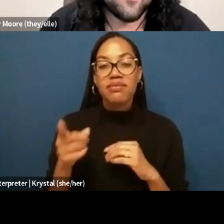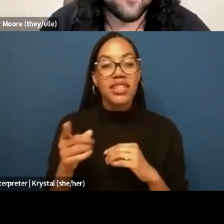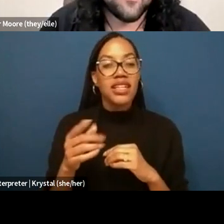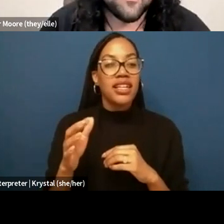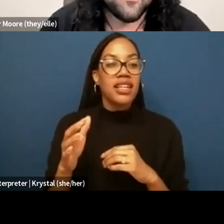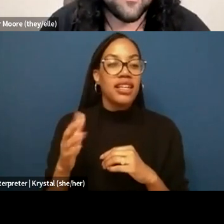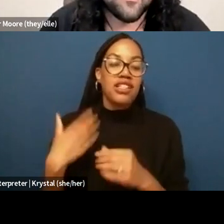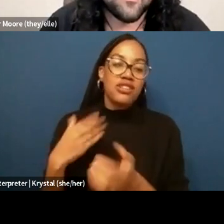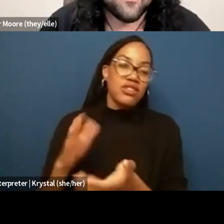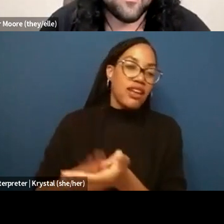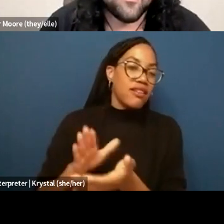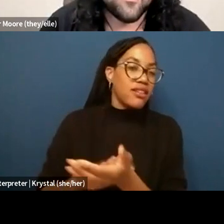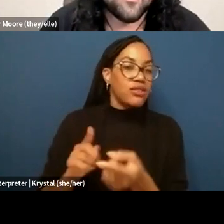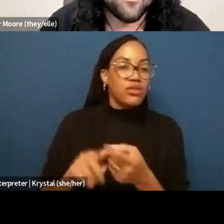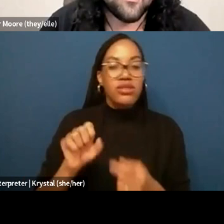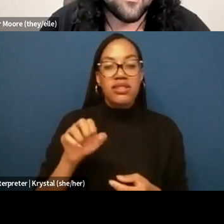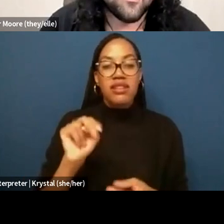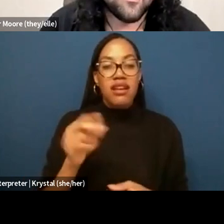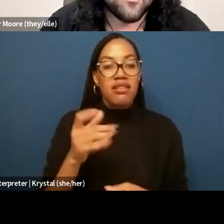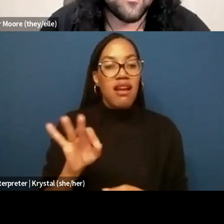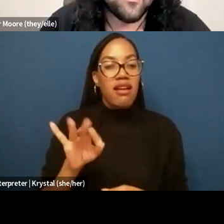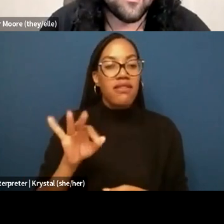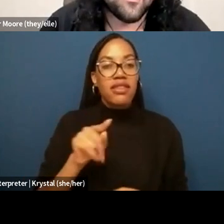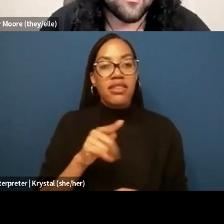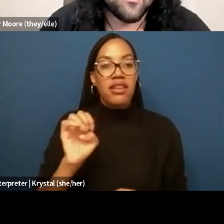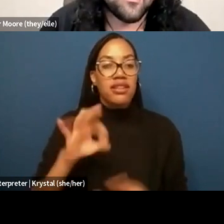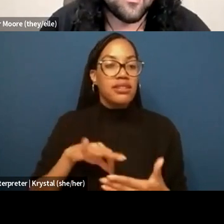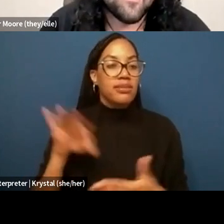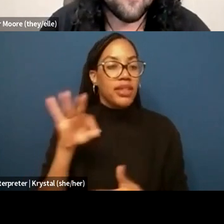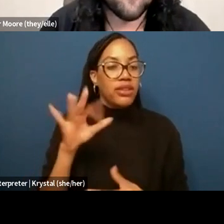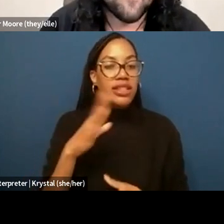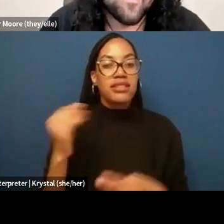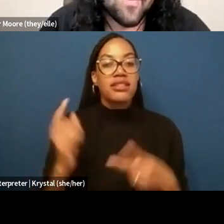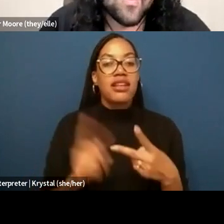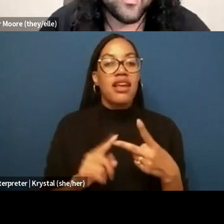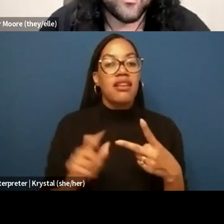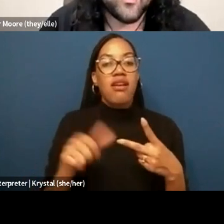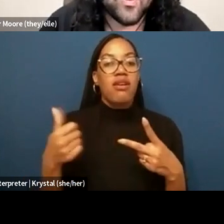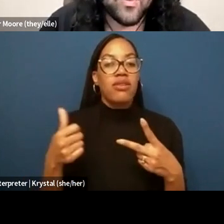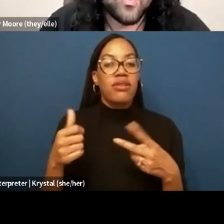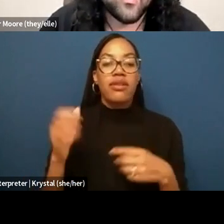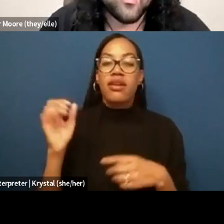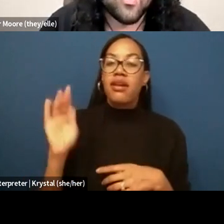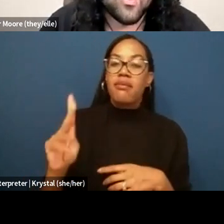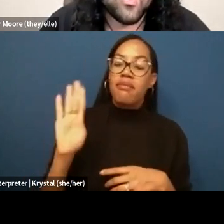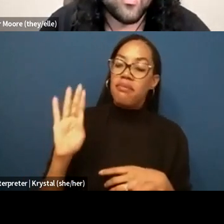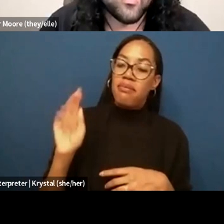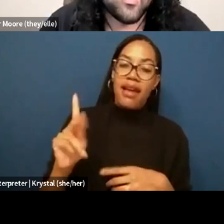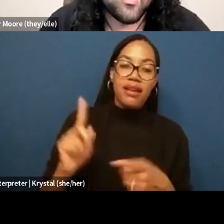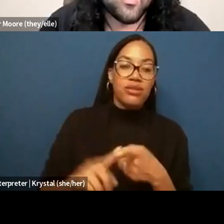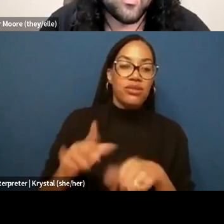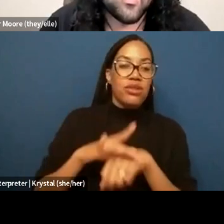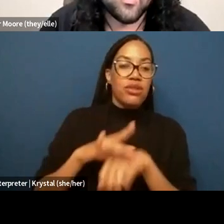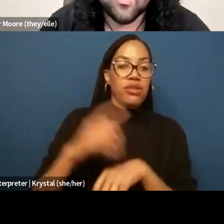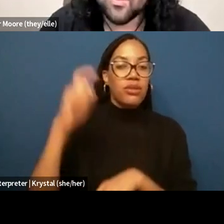Earth Wisdom. B. Anderson is building out some incredible work. I was in a prayer and ceremony practice